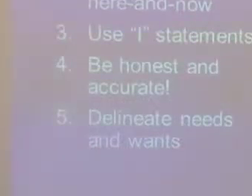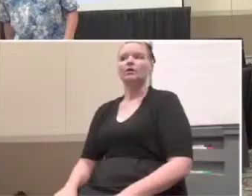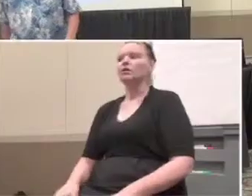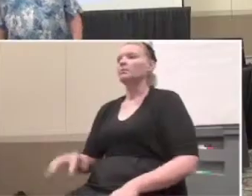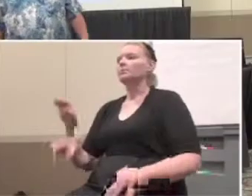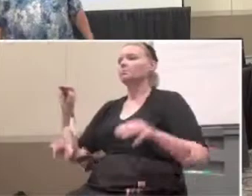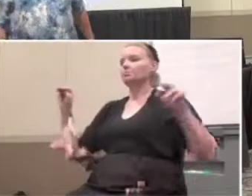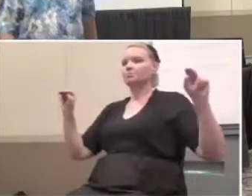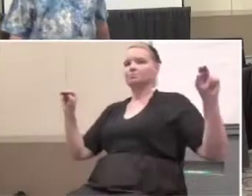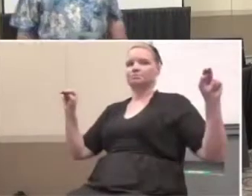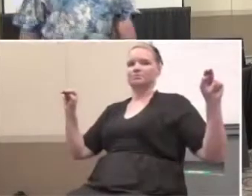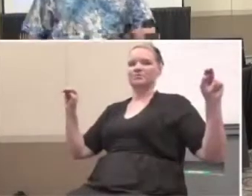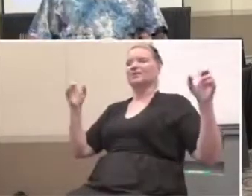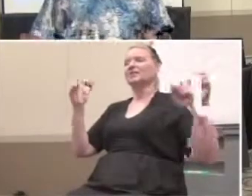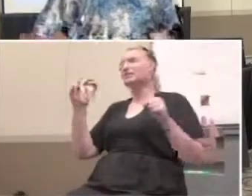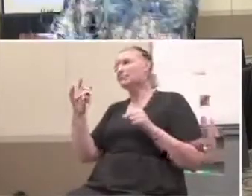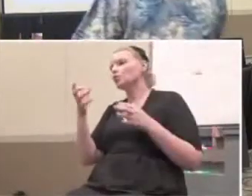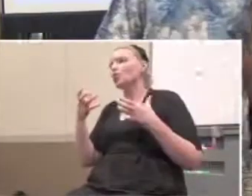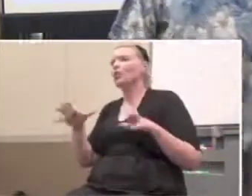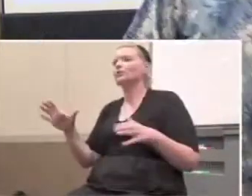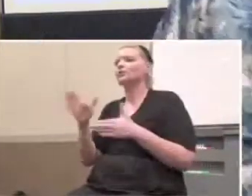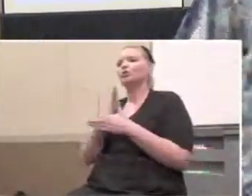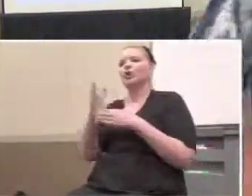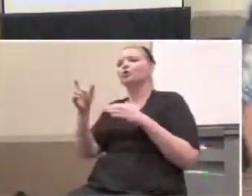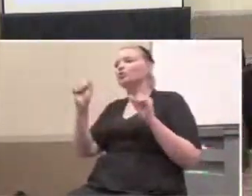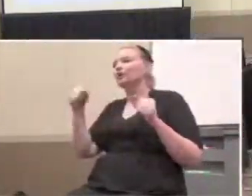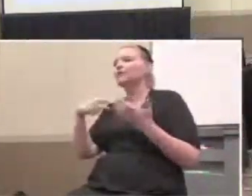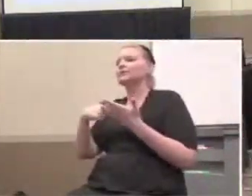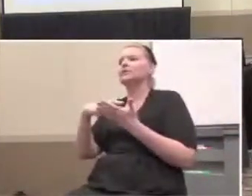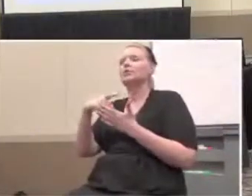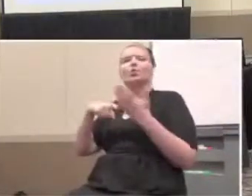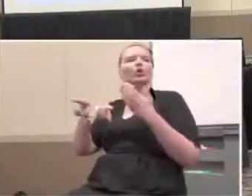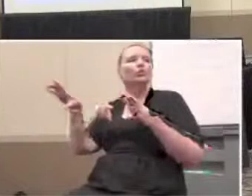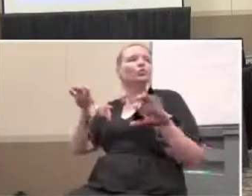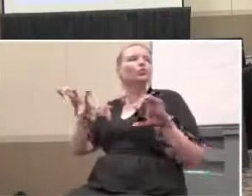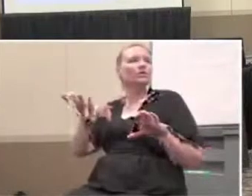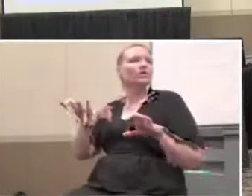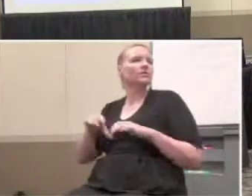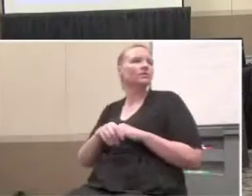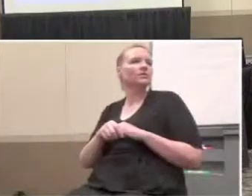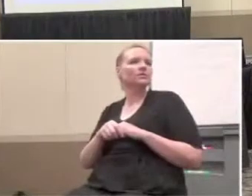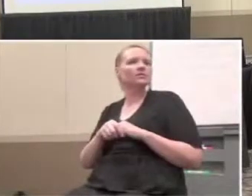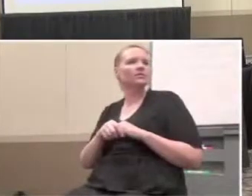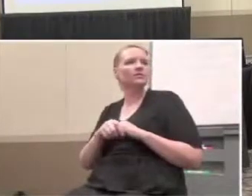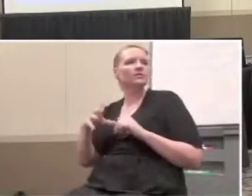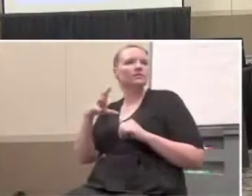Okay, if you don't want to share your role play, maybe you could talk about what you did. Would that be fine?